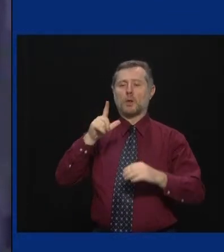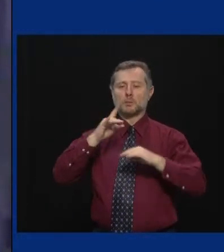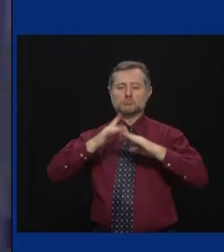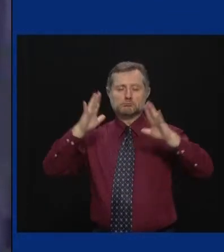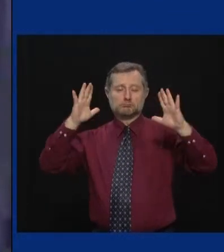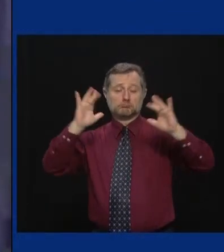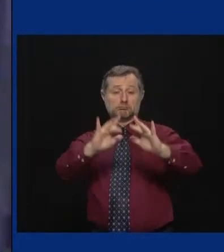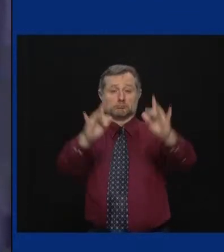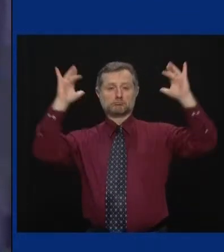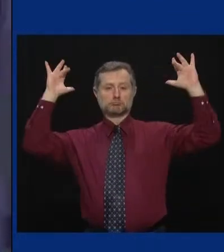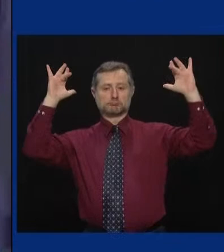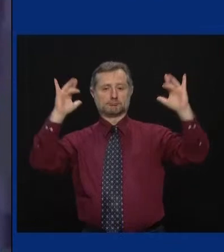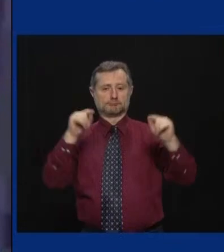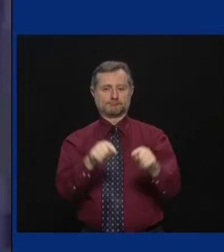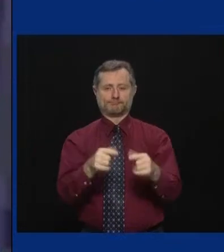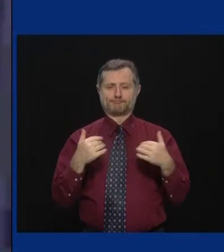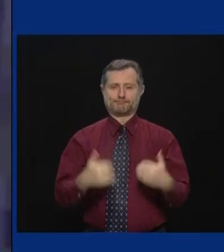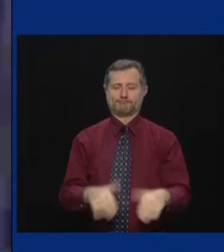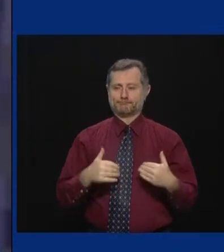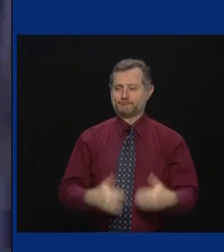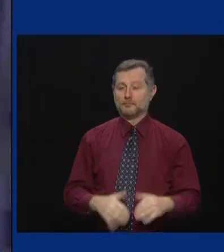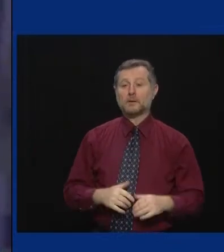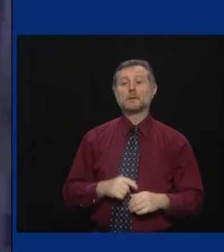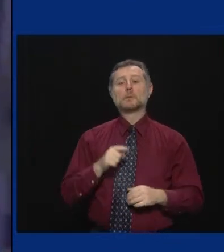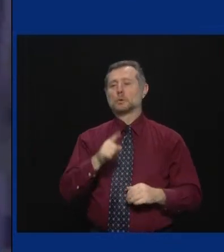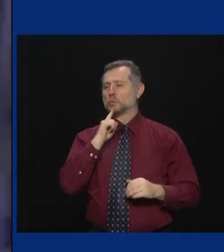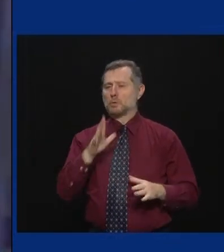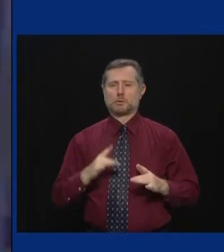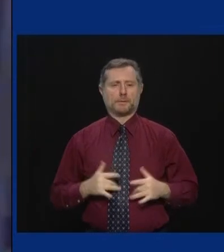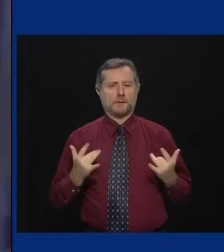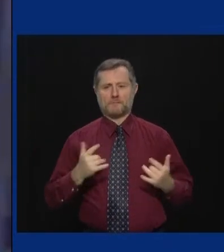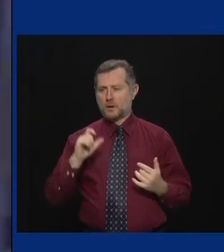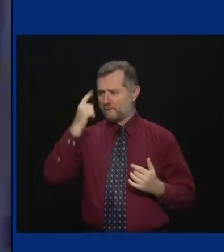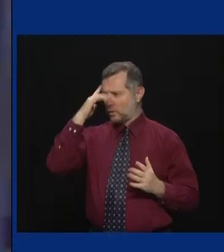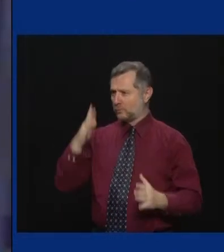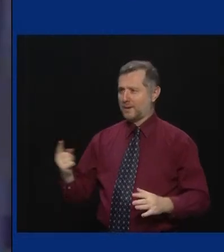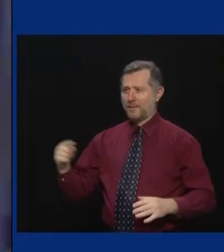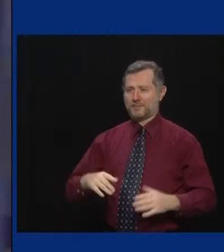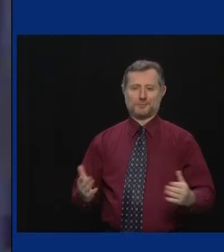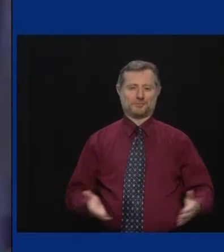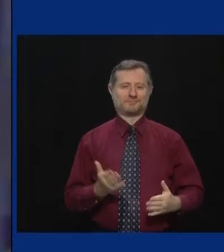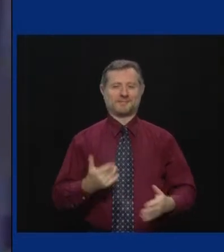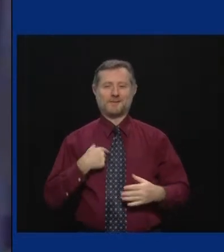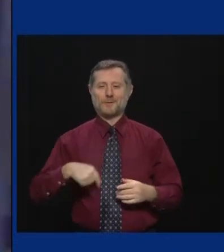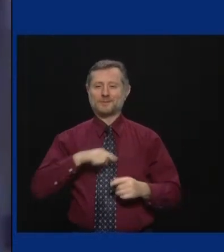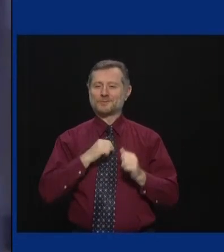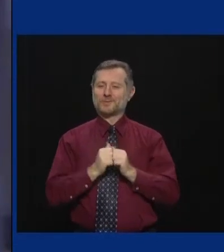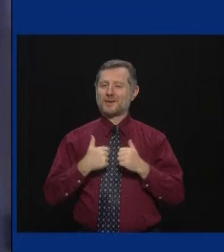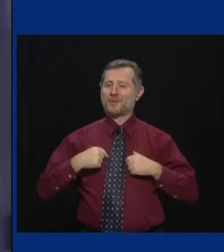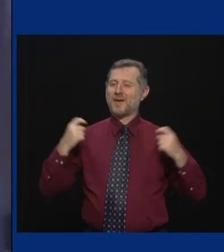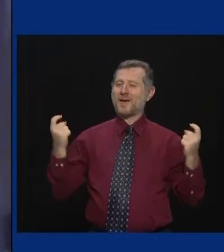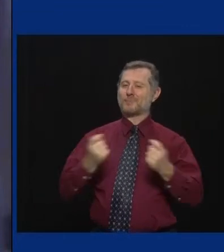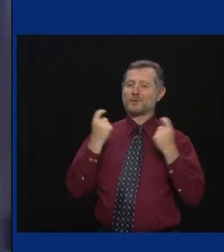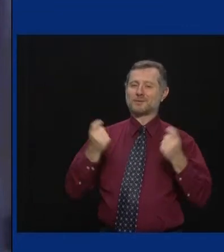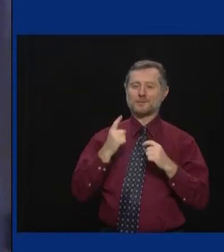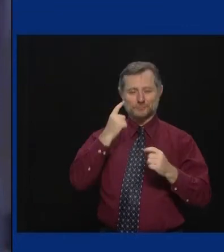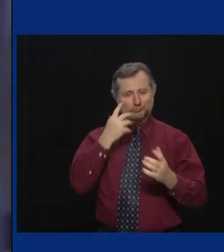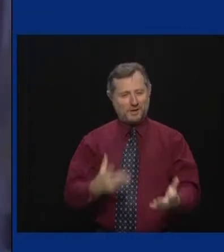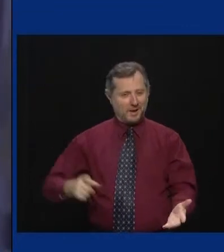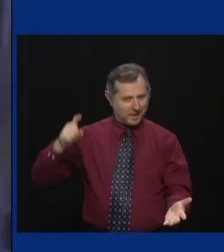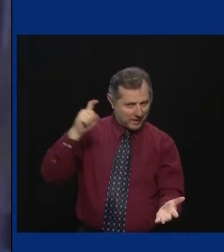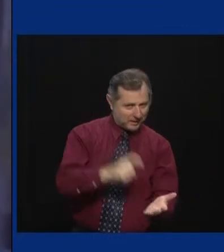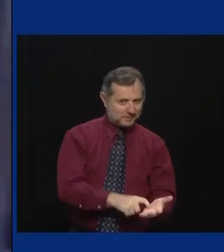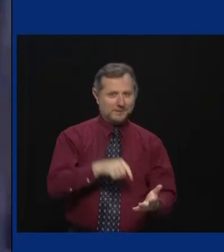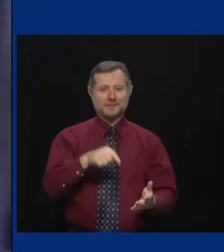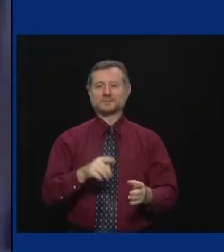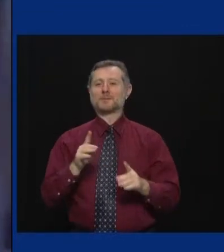Project. And we are thrilled, Governor, that you are here with us today to celebrate with us and recognize those people